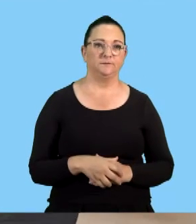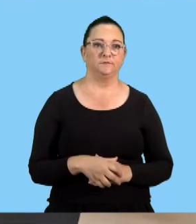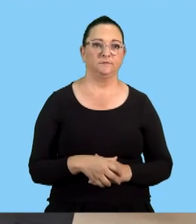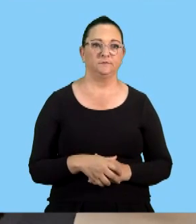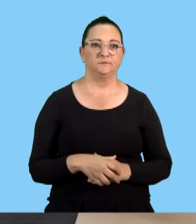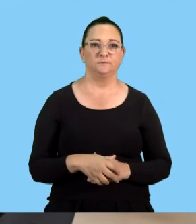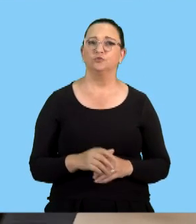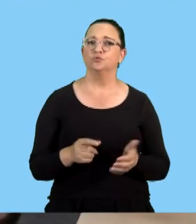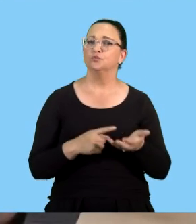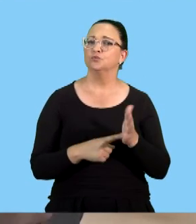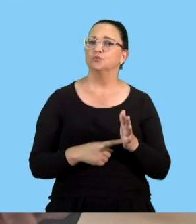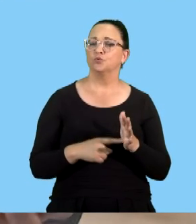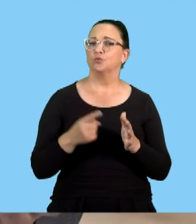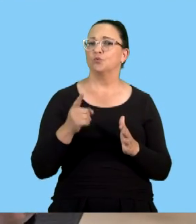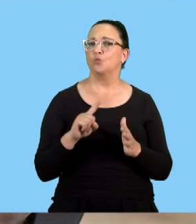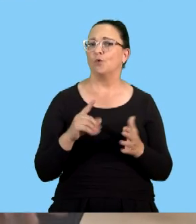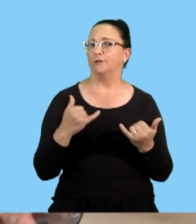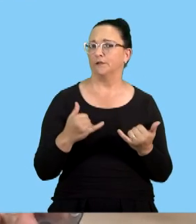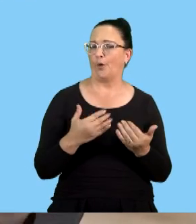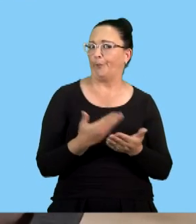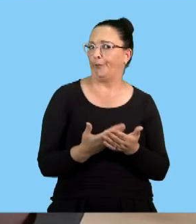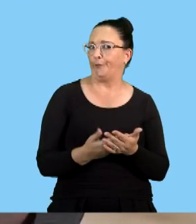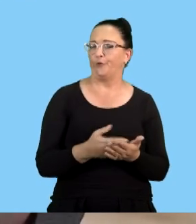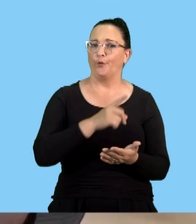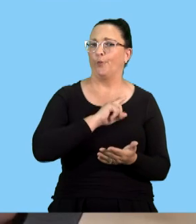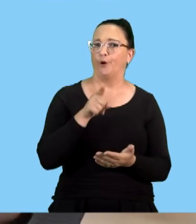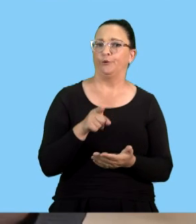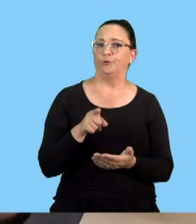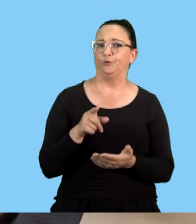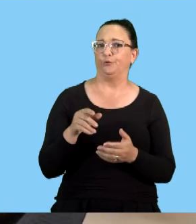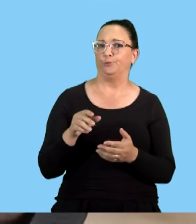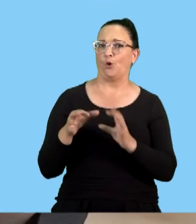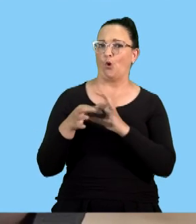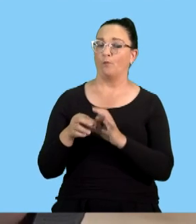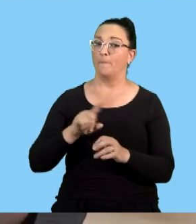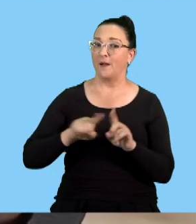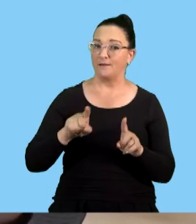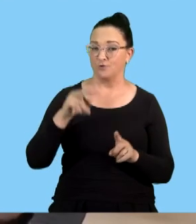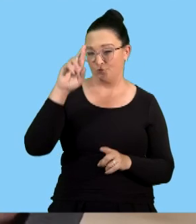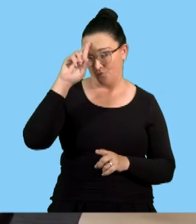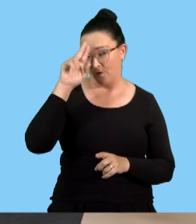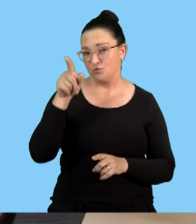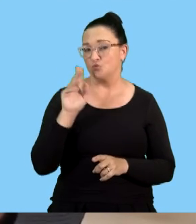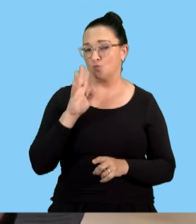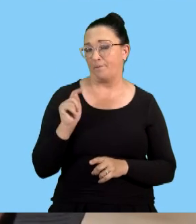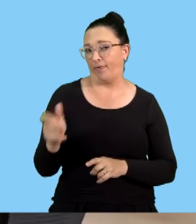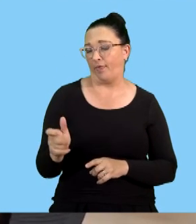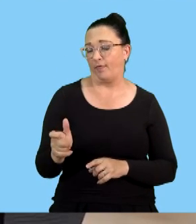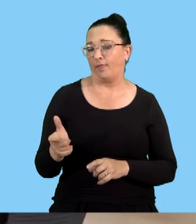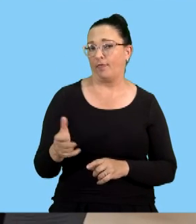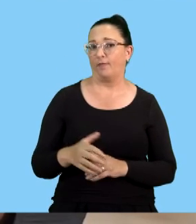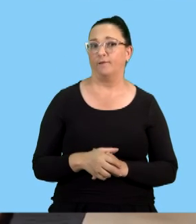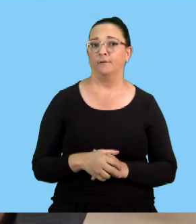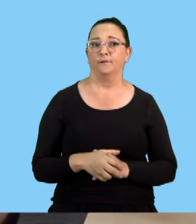ensure accountability. Basically, you're supposed to account for the number of days, because remember, you'll be paid for these days, as it has mentioned